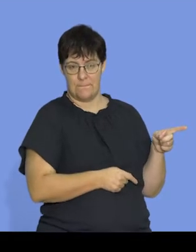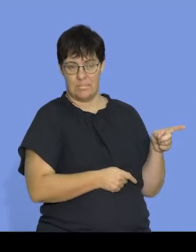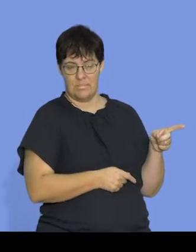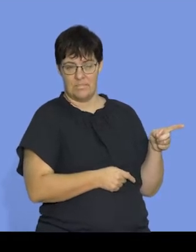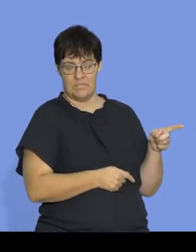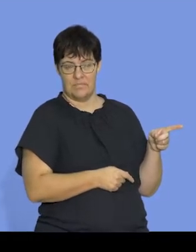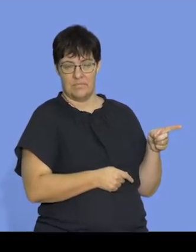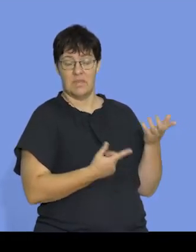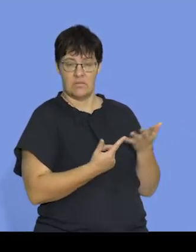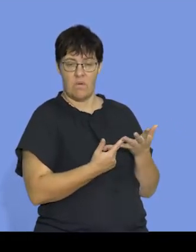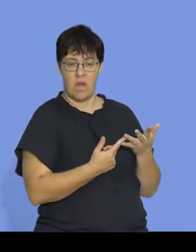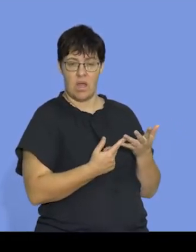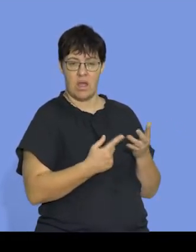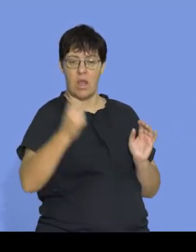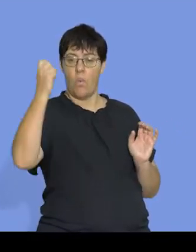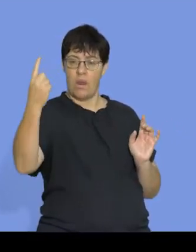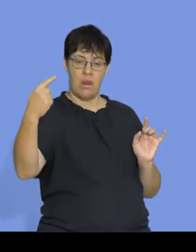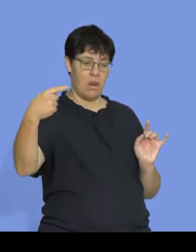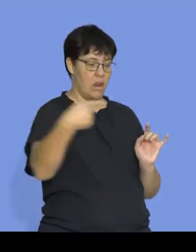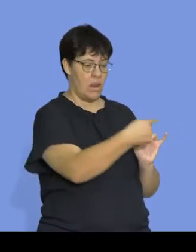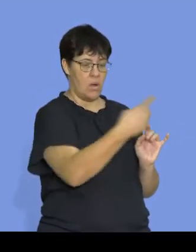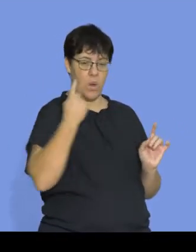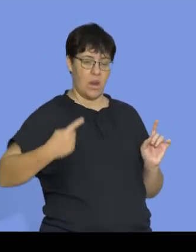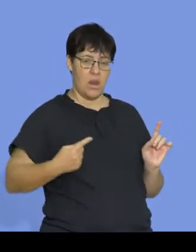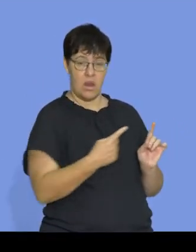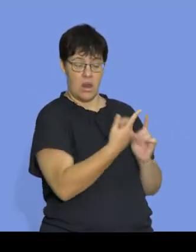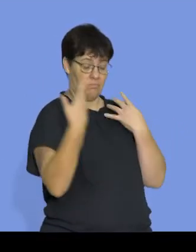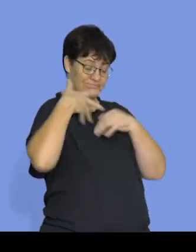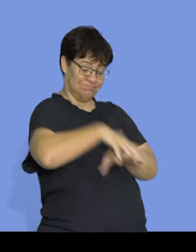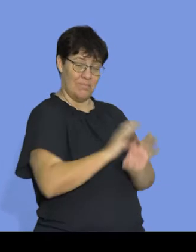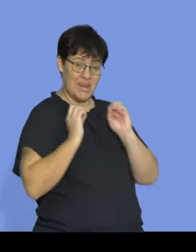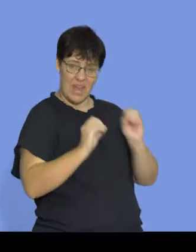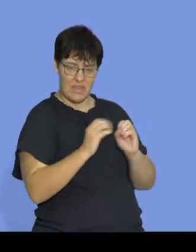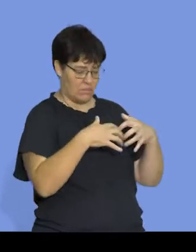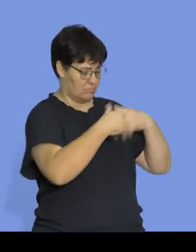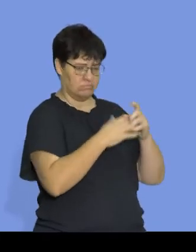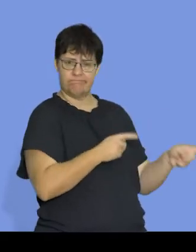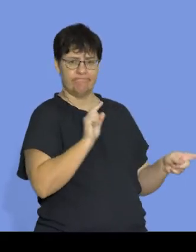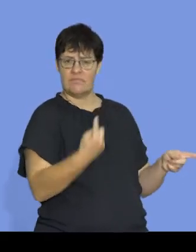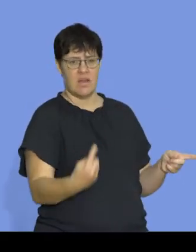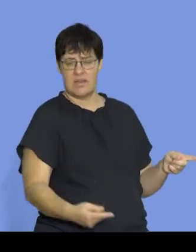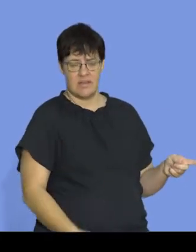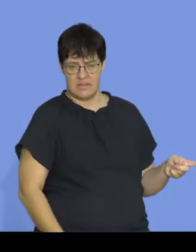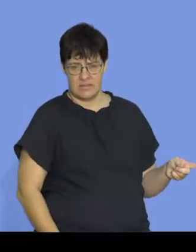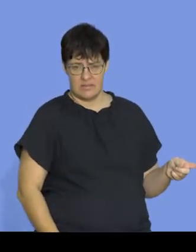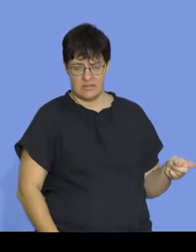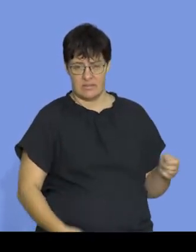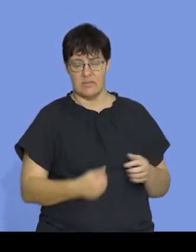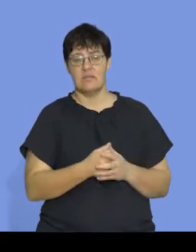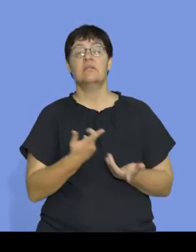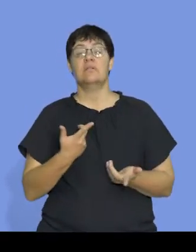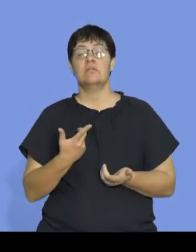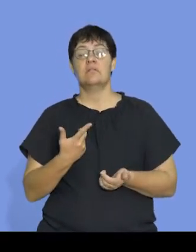these reacting particles or substances do not come into contact with each other. And also, what is important in a chemical reaction is